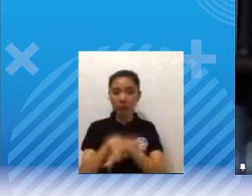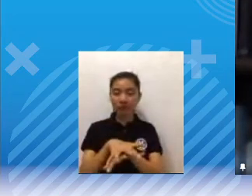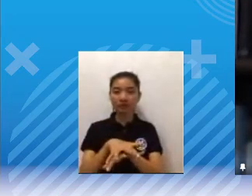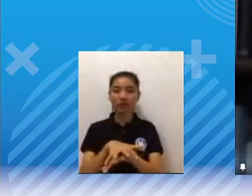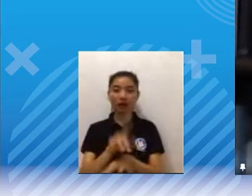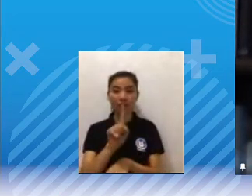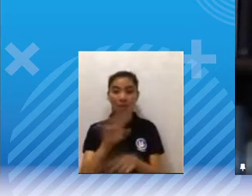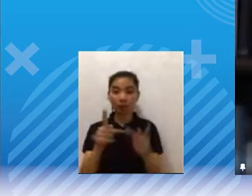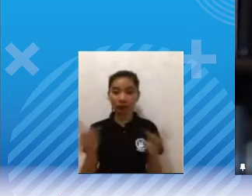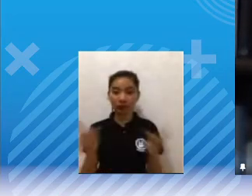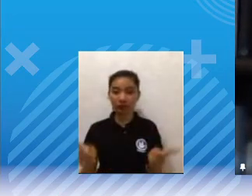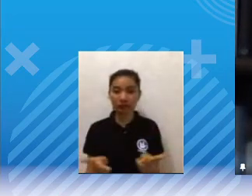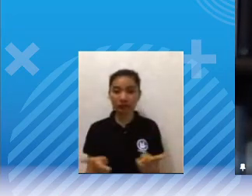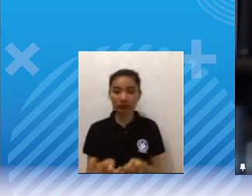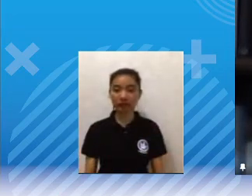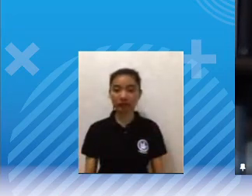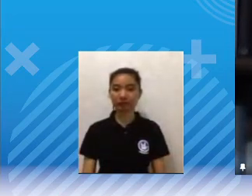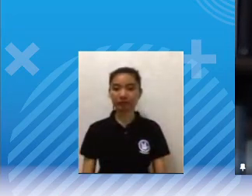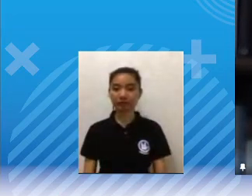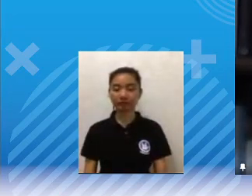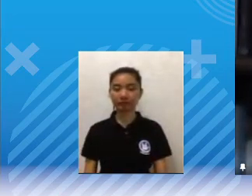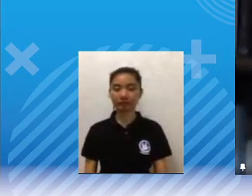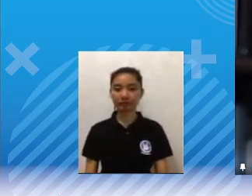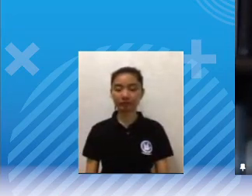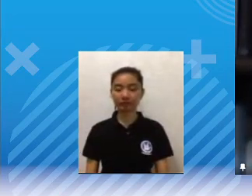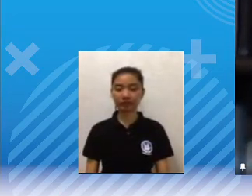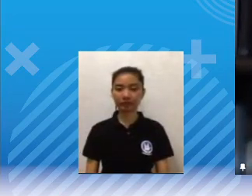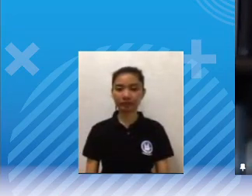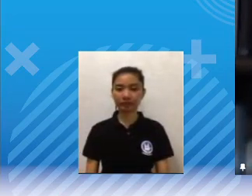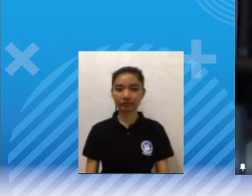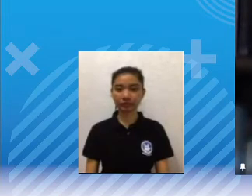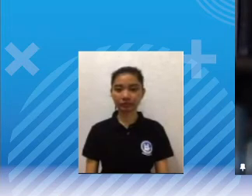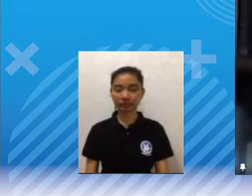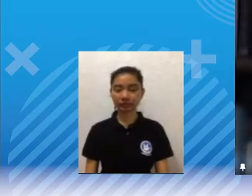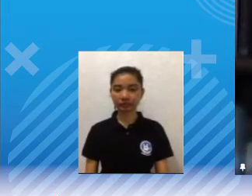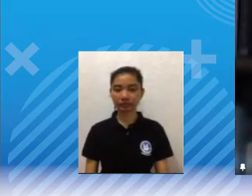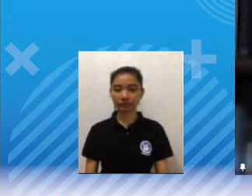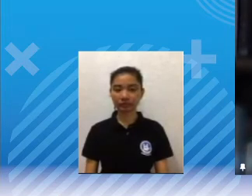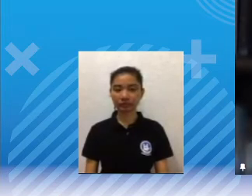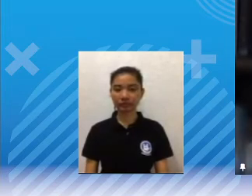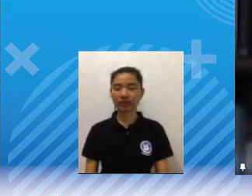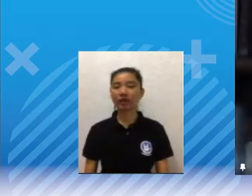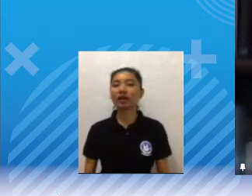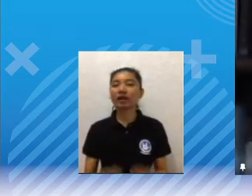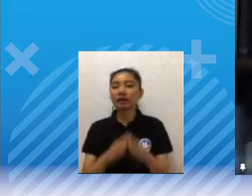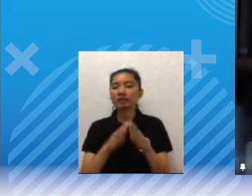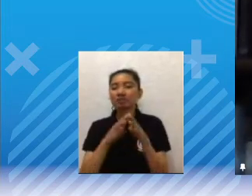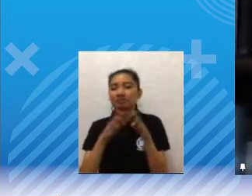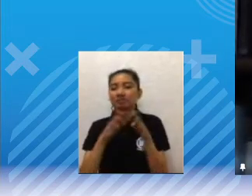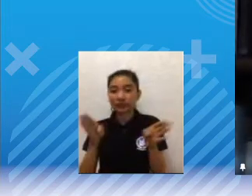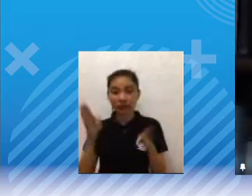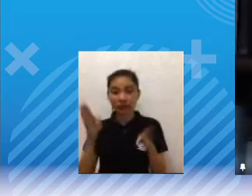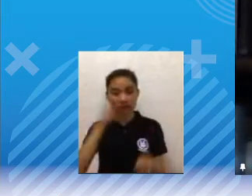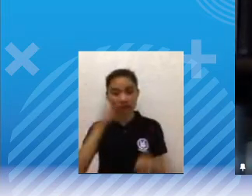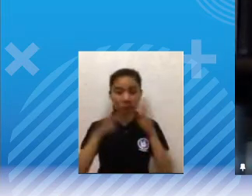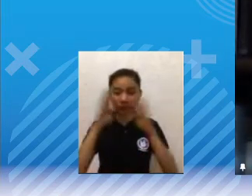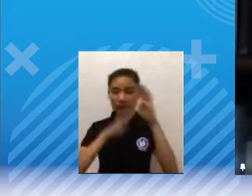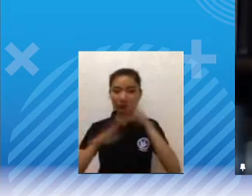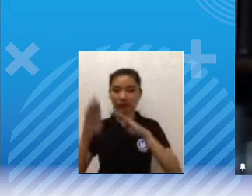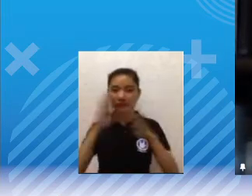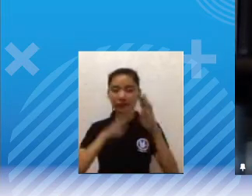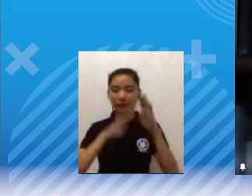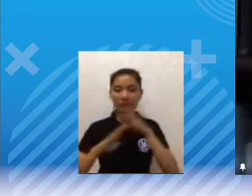na marami po sa atin ay naka-work from home setup, mahirap po talaga i-separate po yung boundary